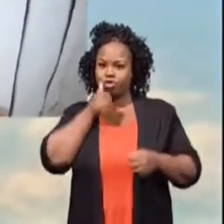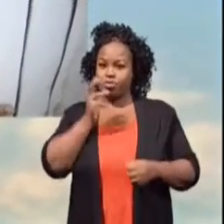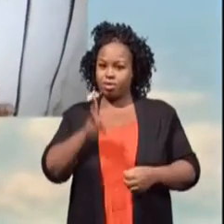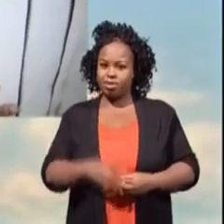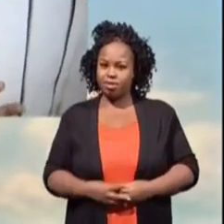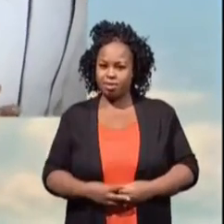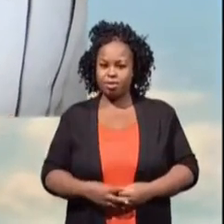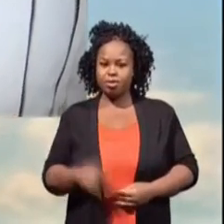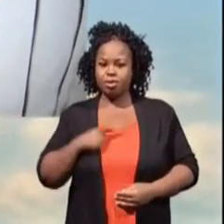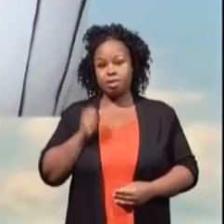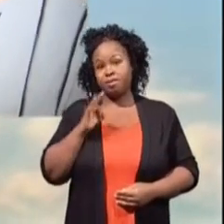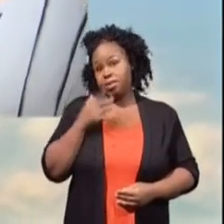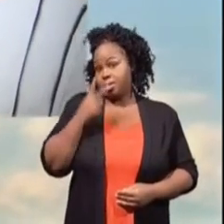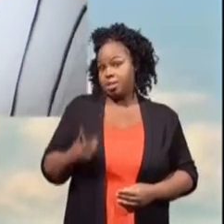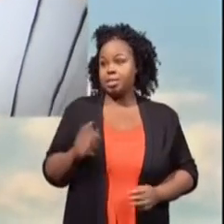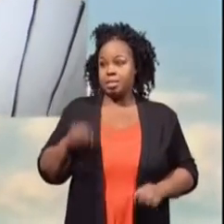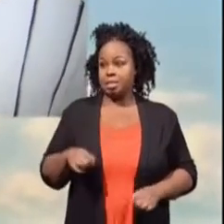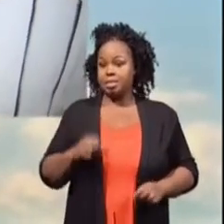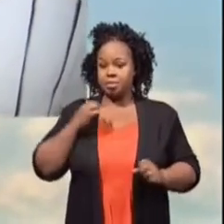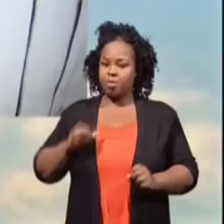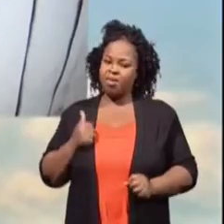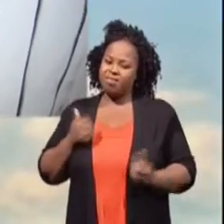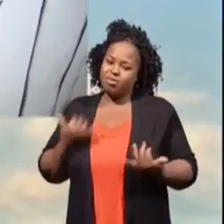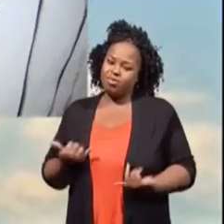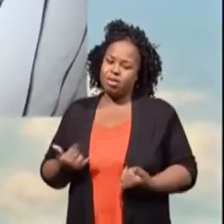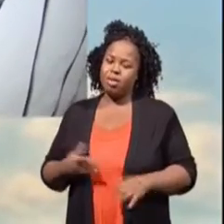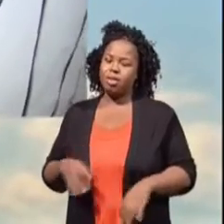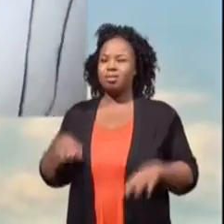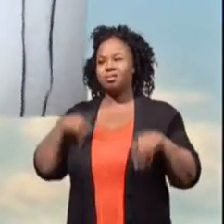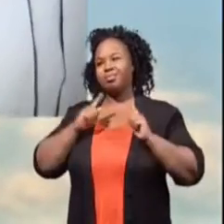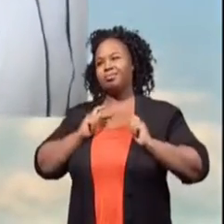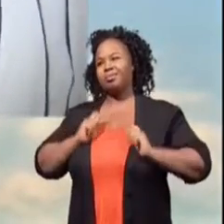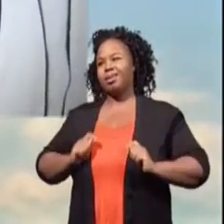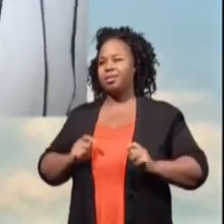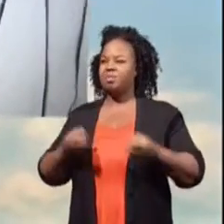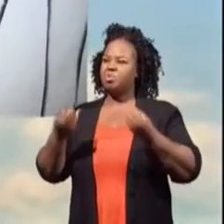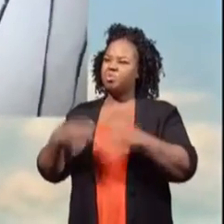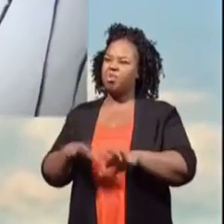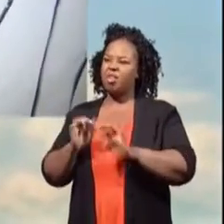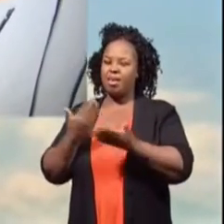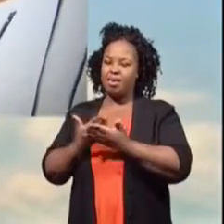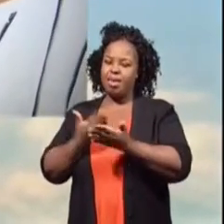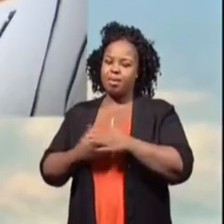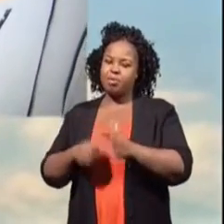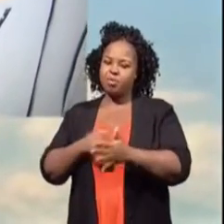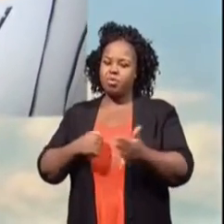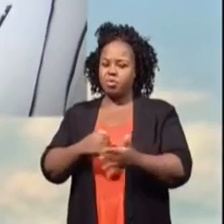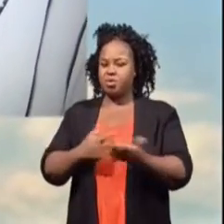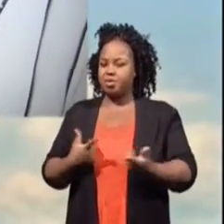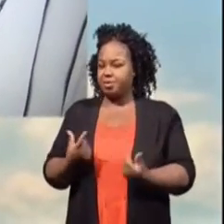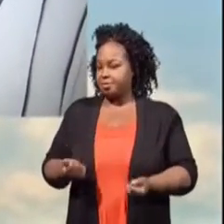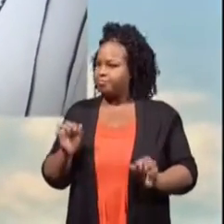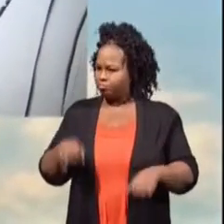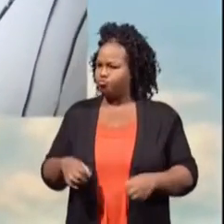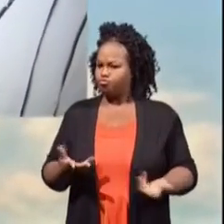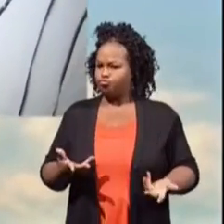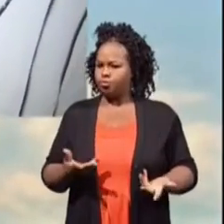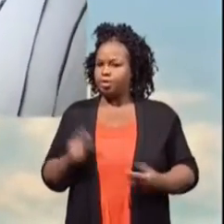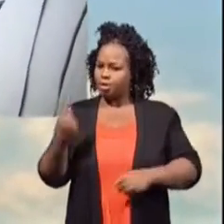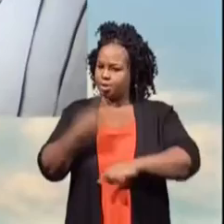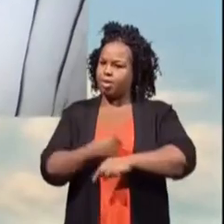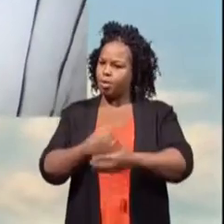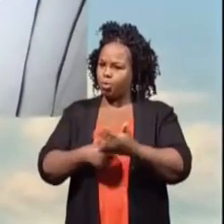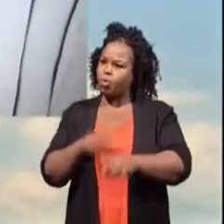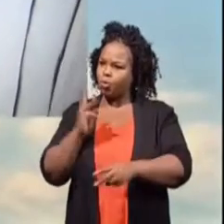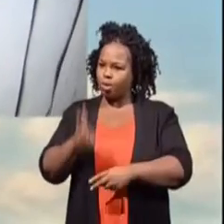your relationship comes to you, Oman wants okay fine, Nkosikazi na mtu katele. Jay, I'm going to spoil it now because I'm going to spoil it.